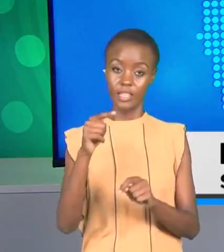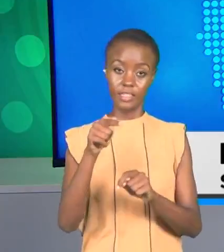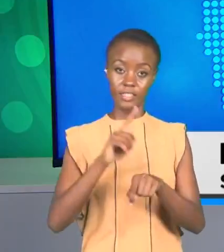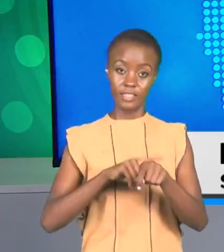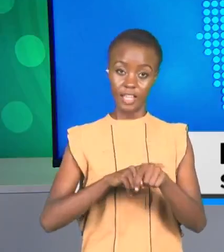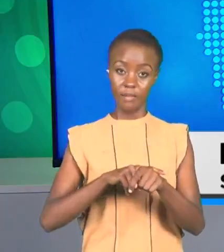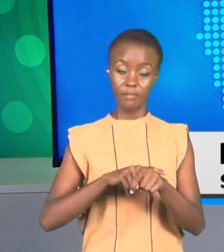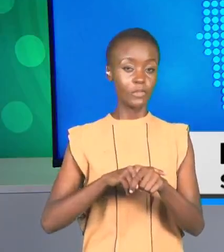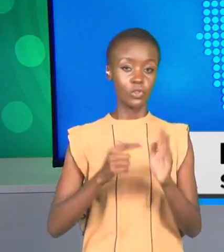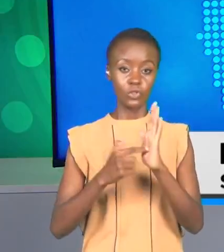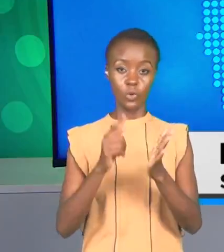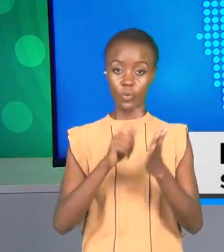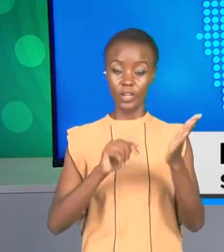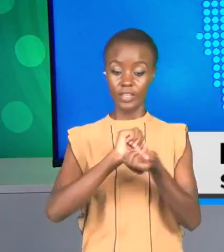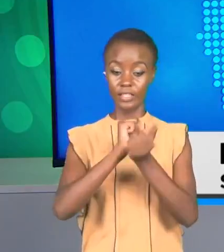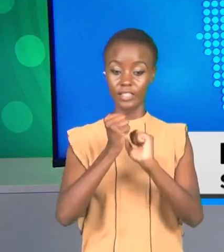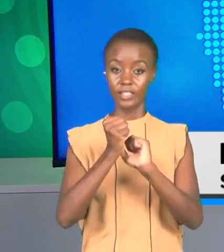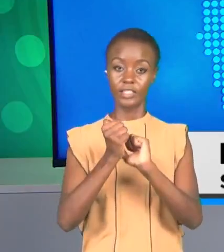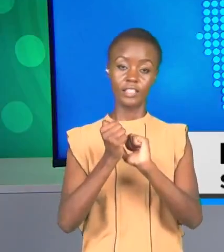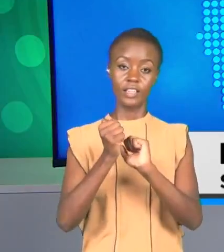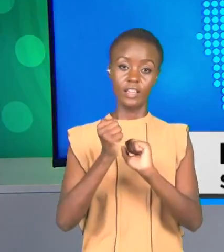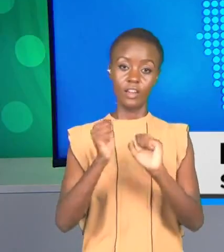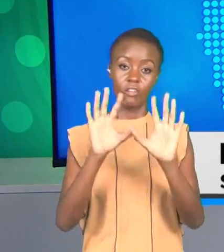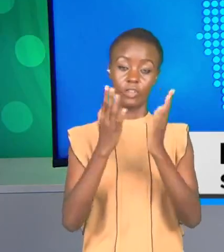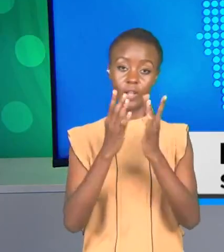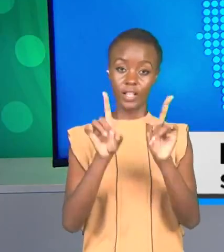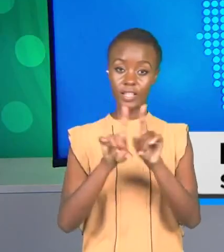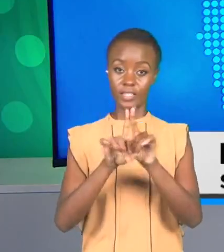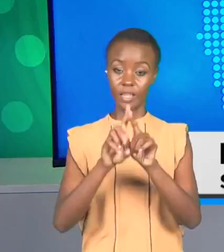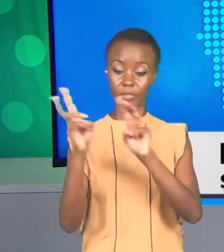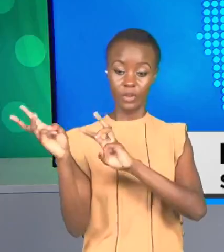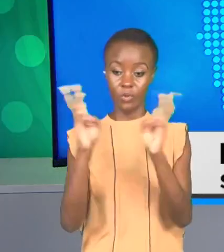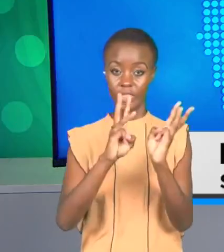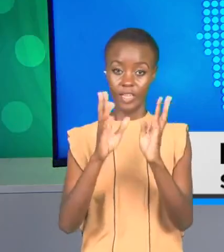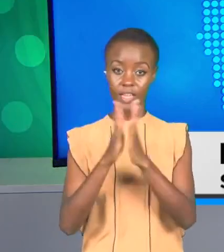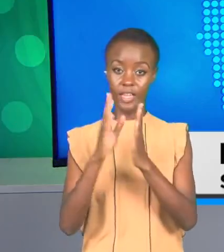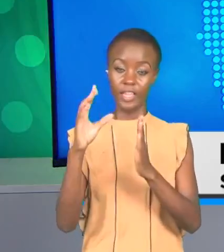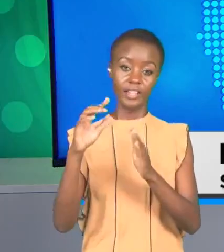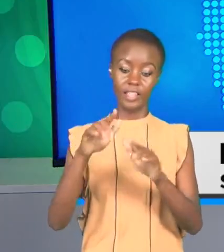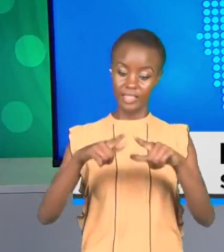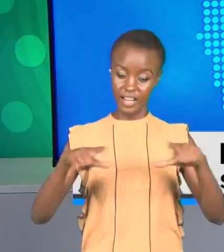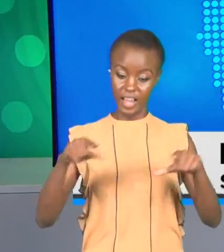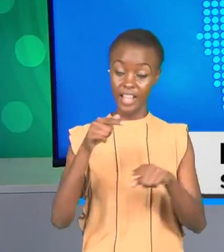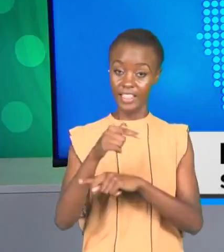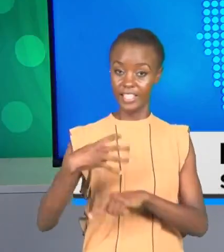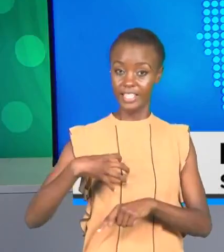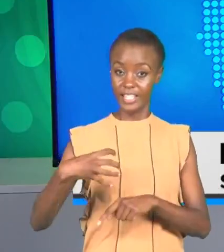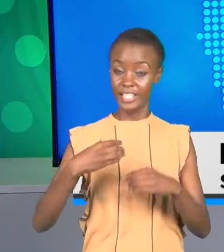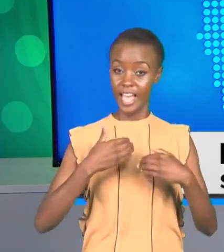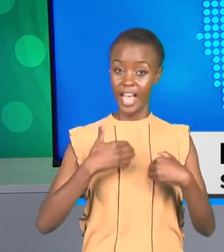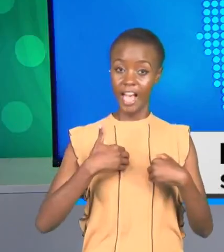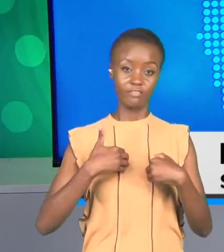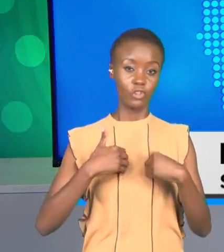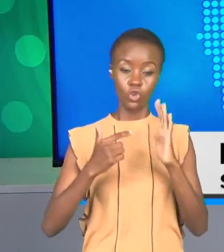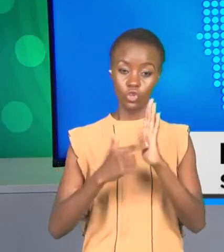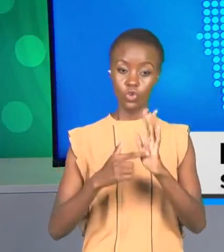the evolution of the planet. Due to its geology and climate, the Rainbow Nation is an incredibly rich source of fossils, with